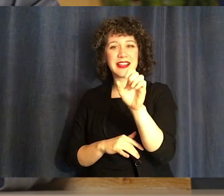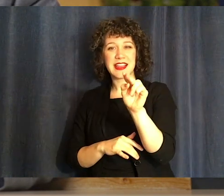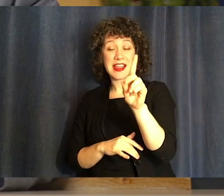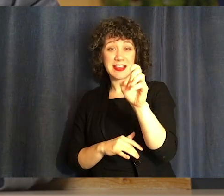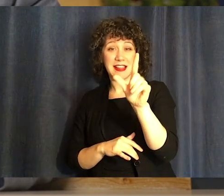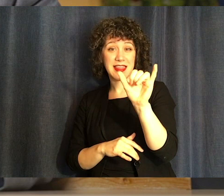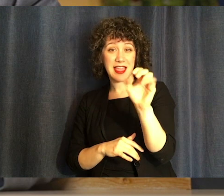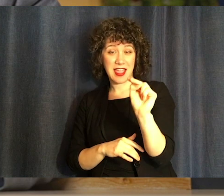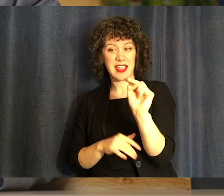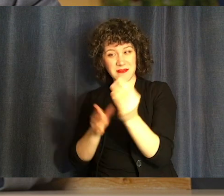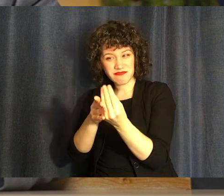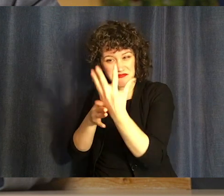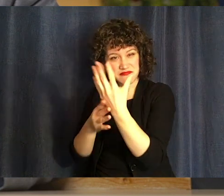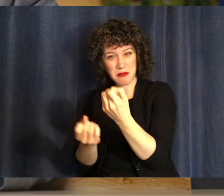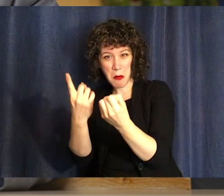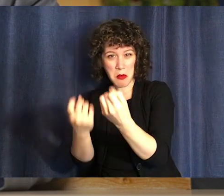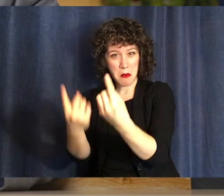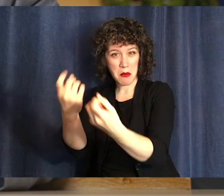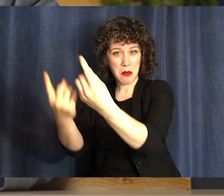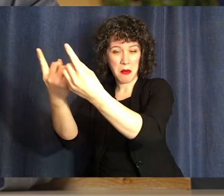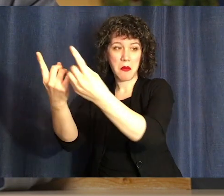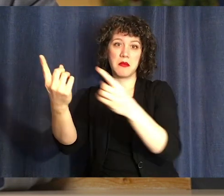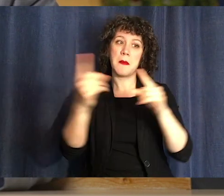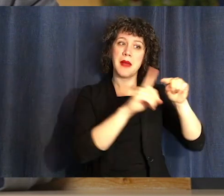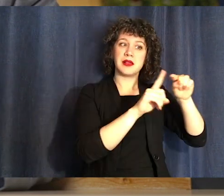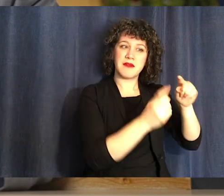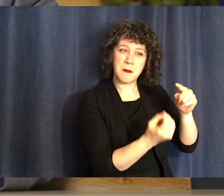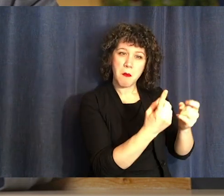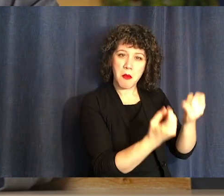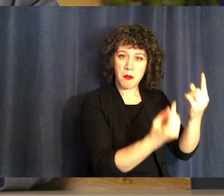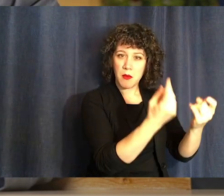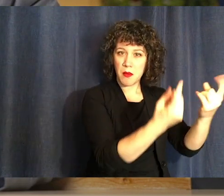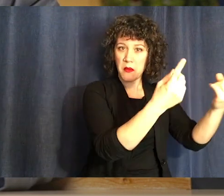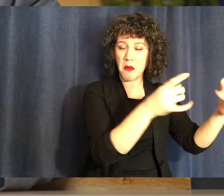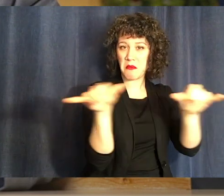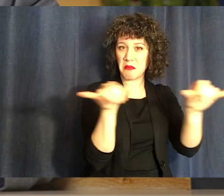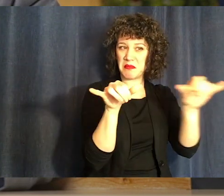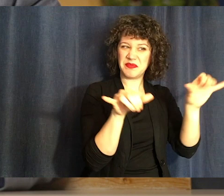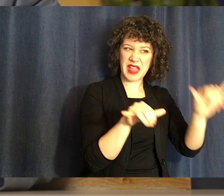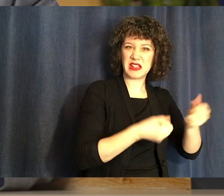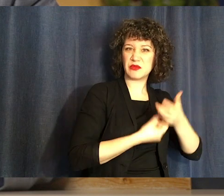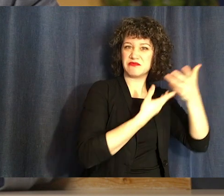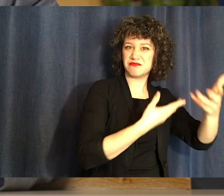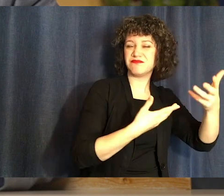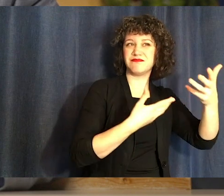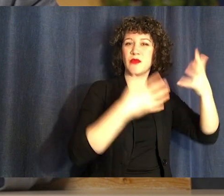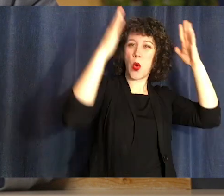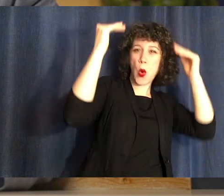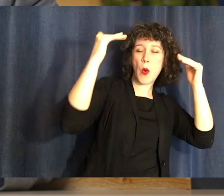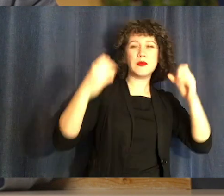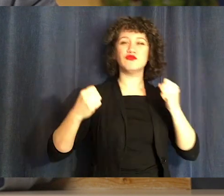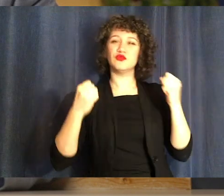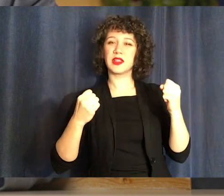asphalt, positivity finds the cracks in these crises and provides hope and strength. Rooted in these positive moments are acts of kindness